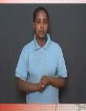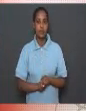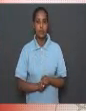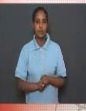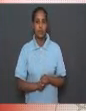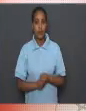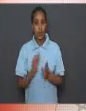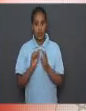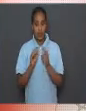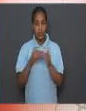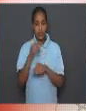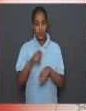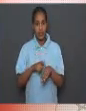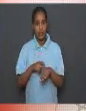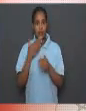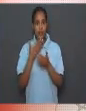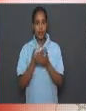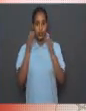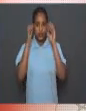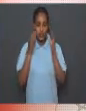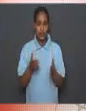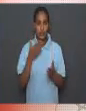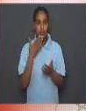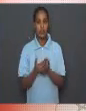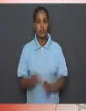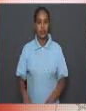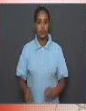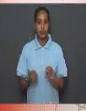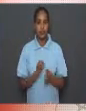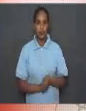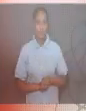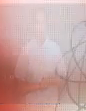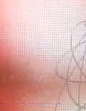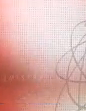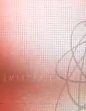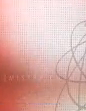Until next time, thank you, teacher. Thank you, students.